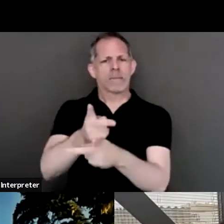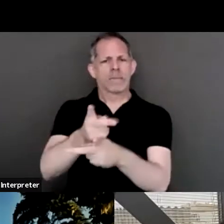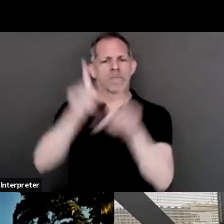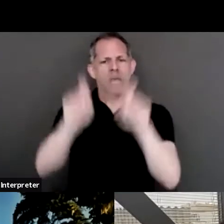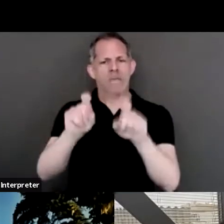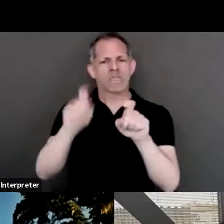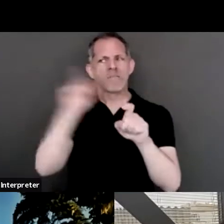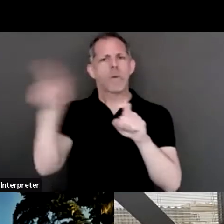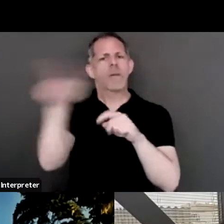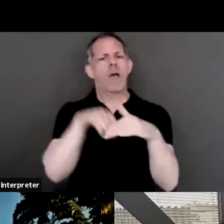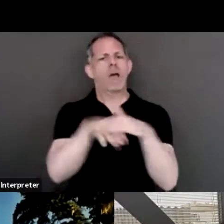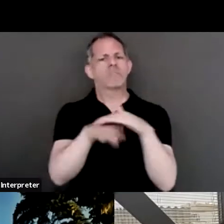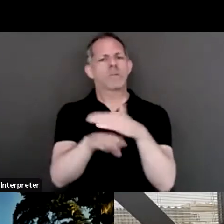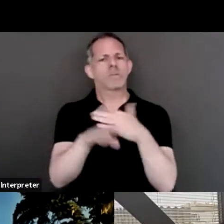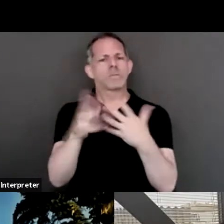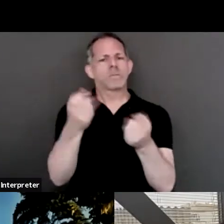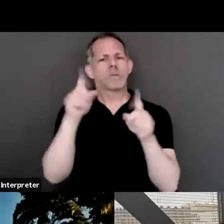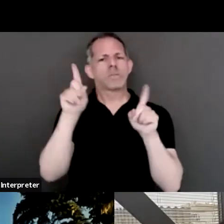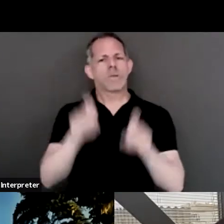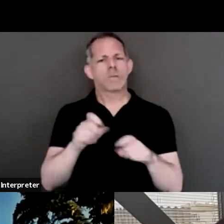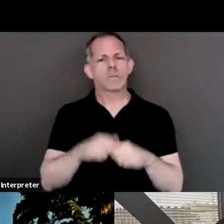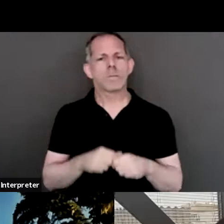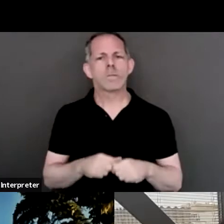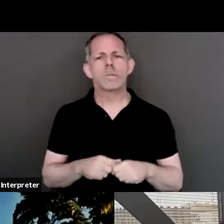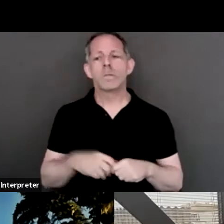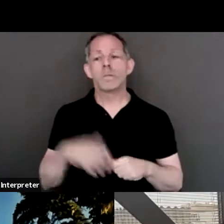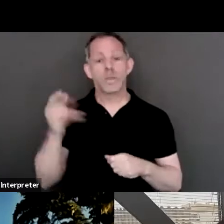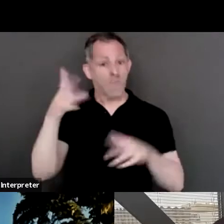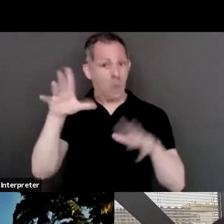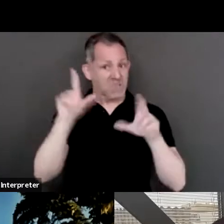is just case finding. People who are sick